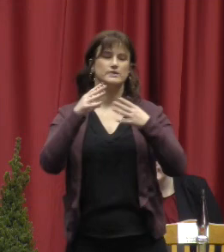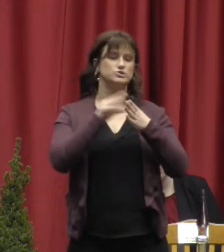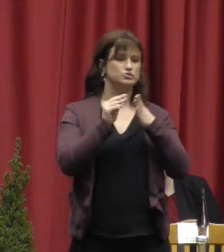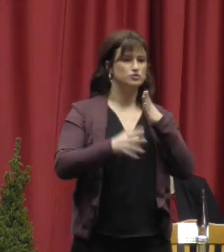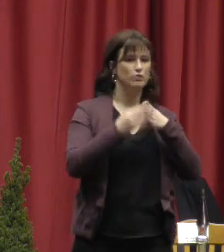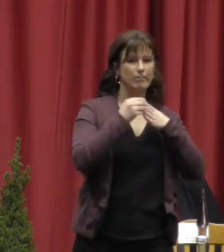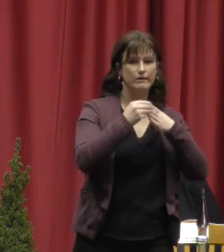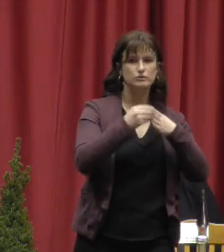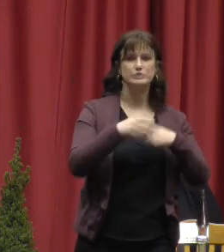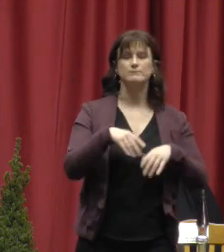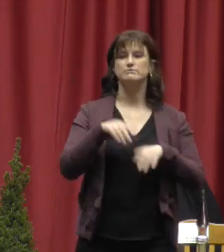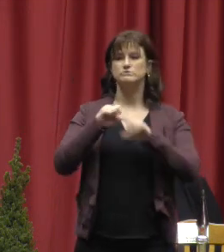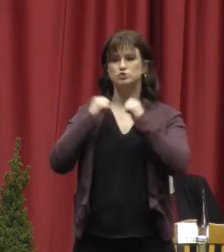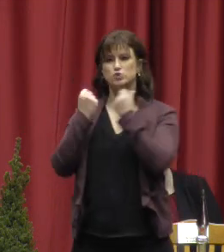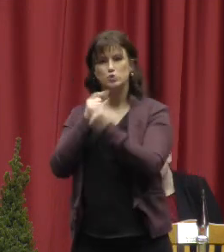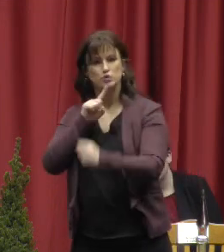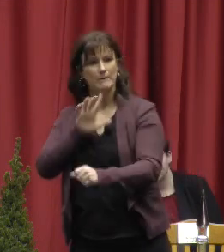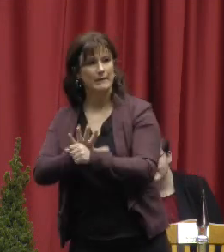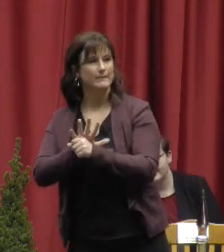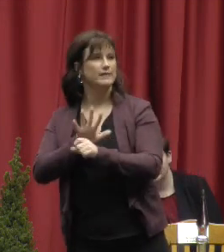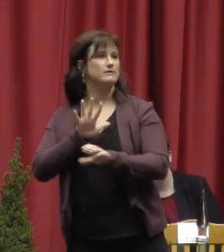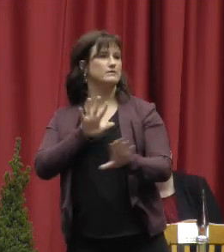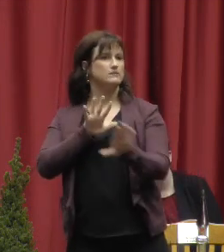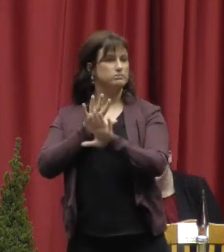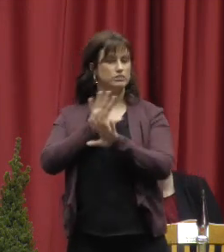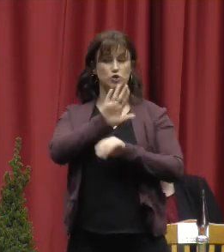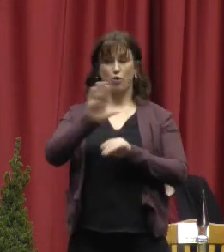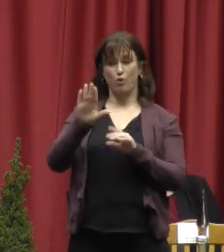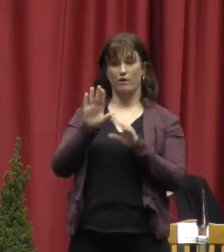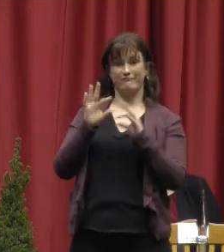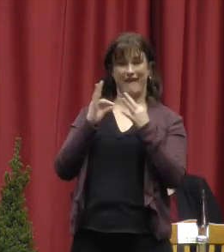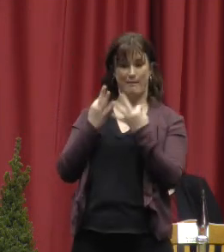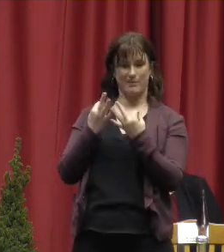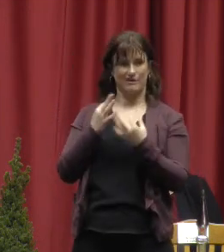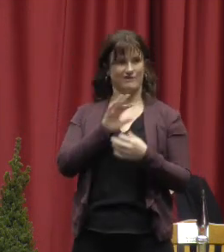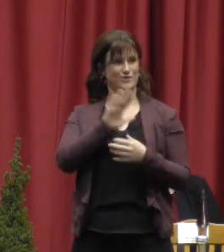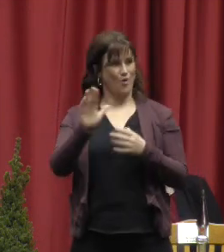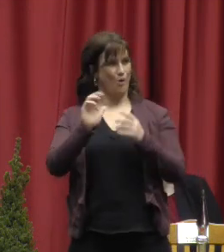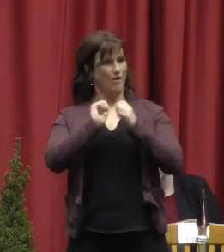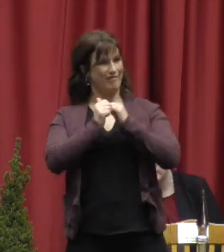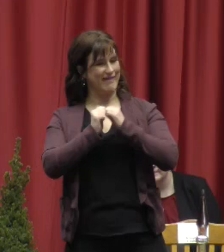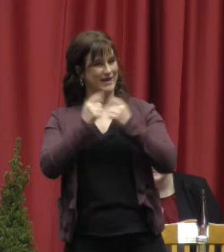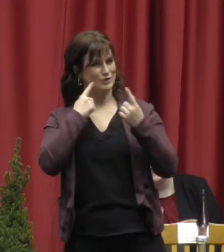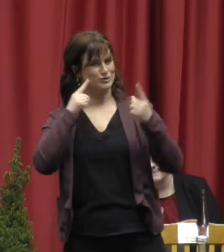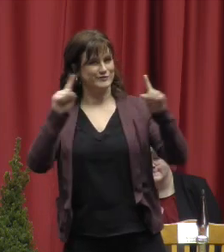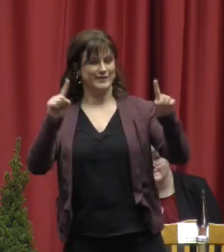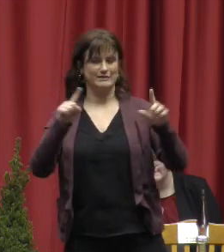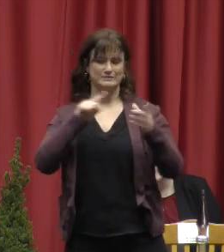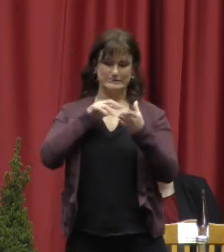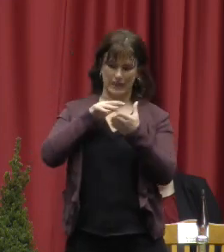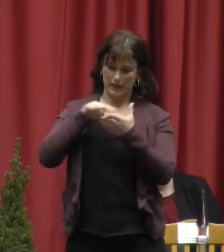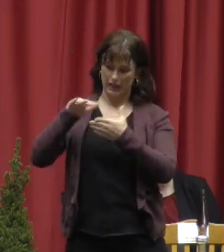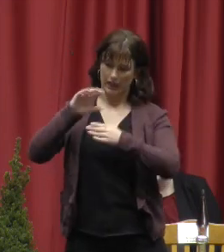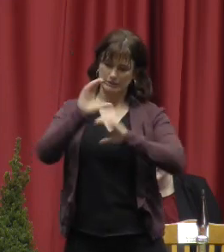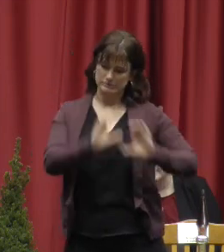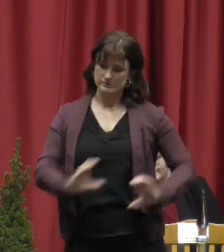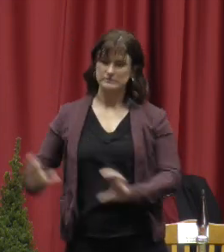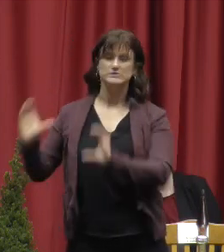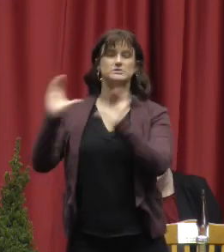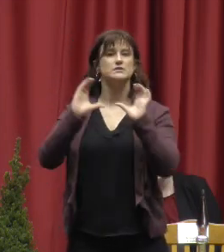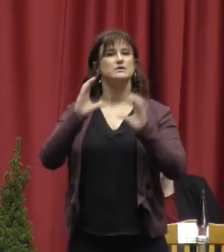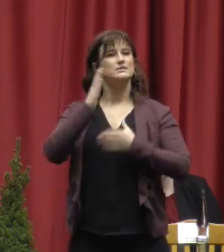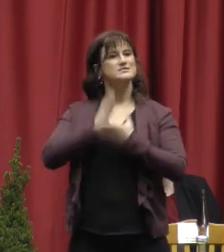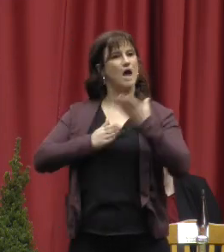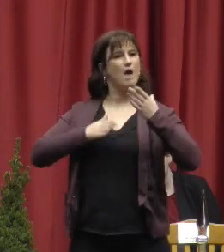commitments, your family, your athletic achievements, and the relentless demands of your studies. Some of that hard work